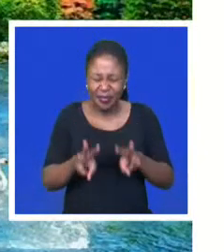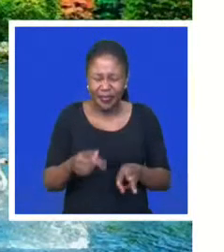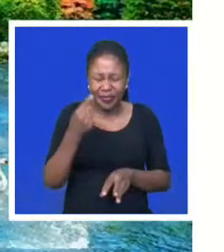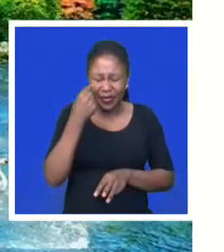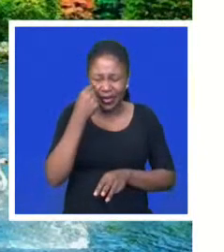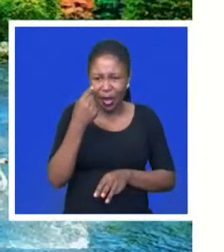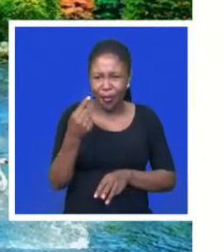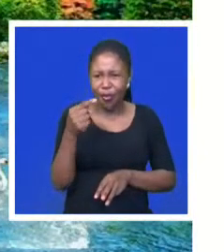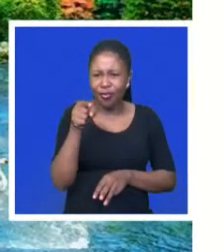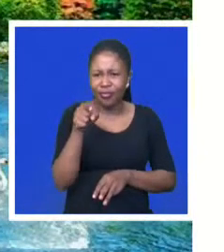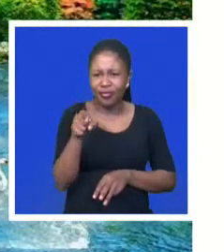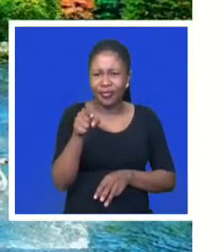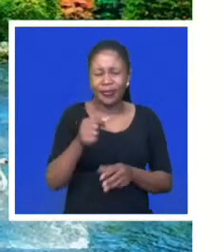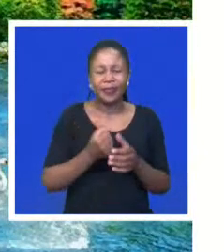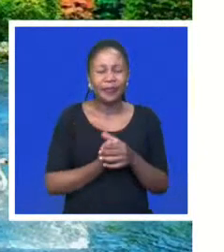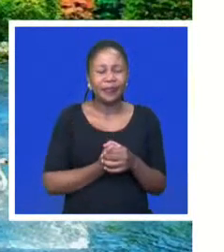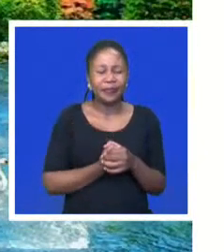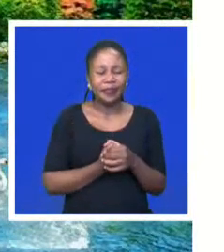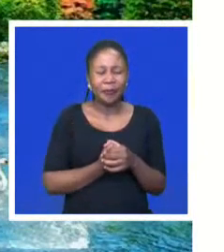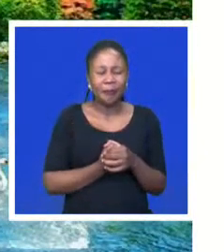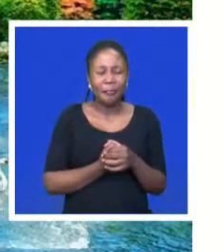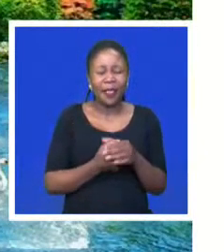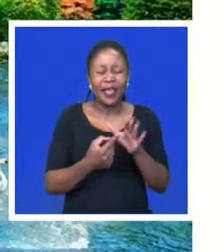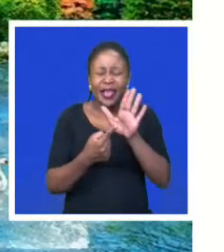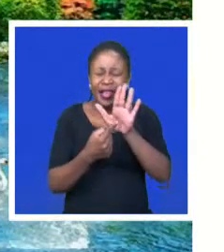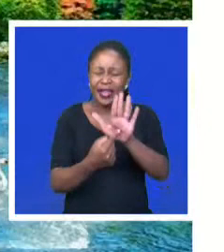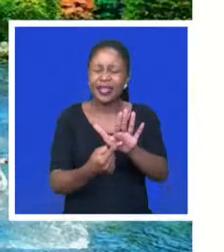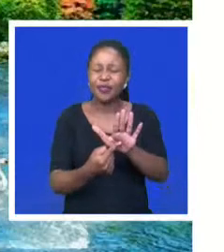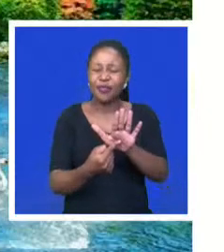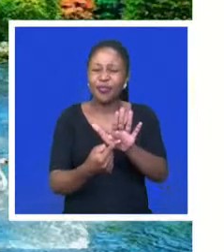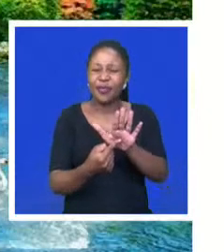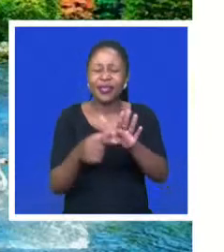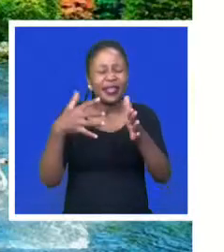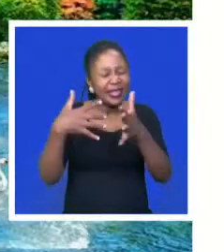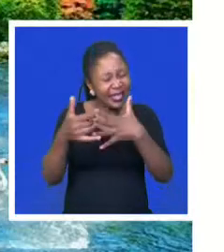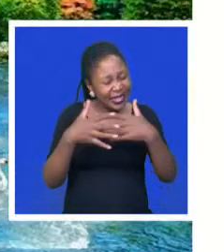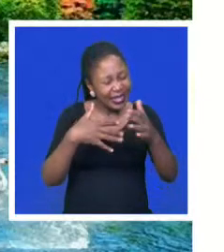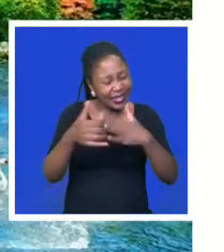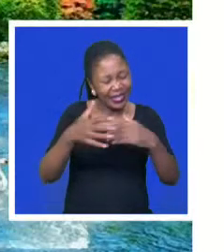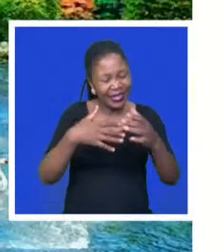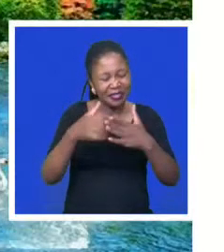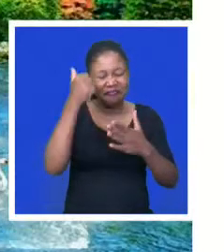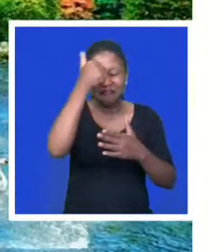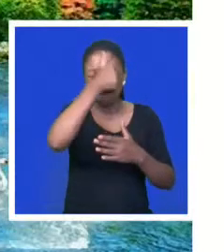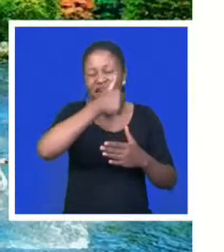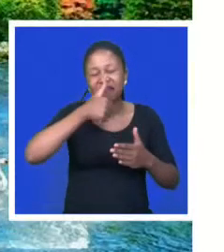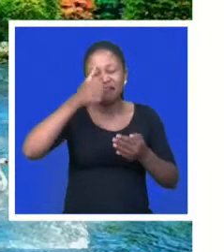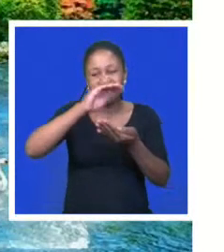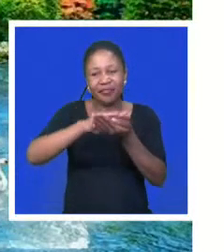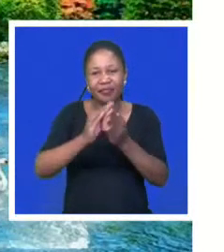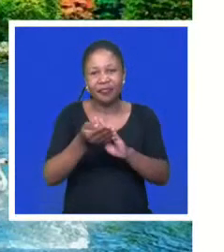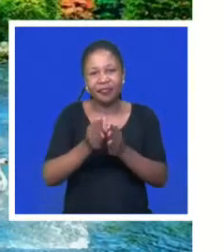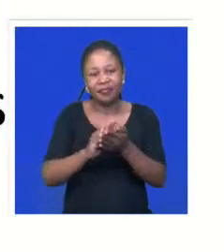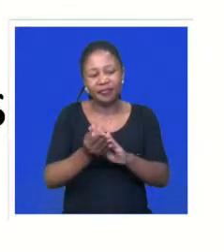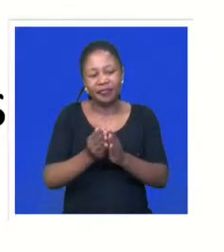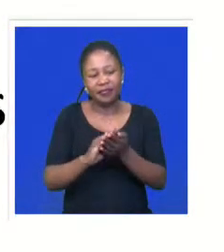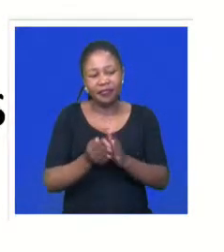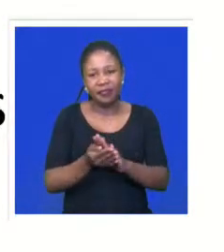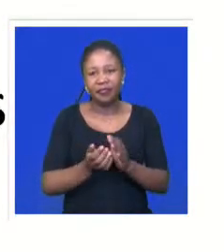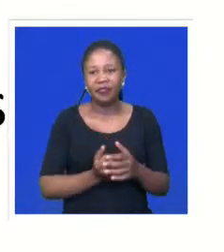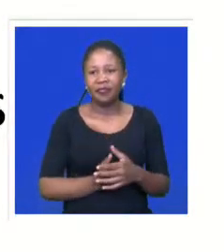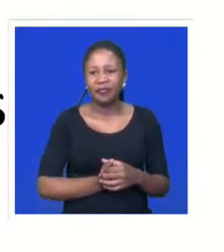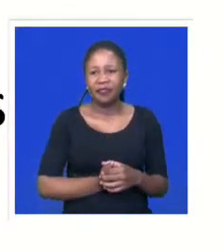Lena. It's an example of God's creation. Okay, dear Lena, let us look